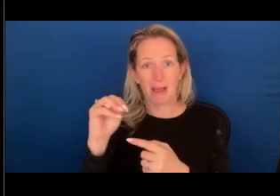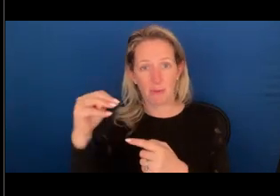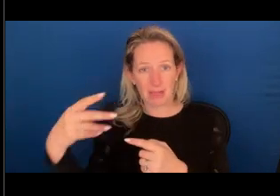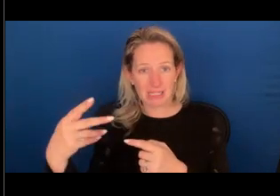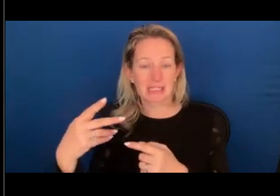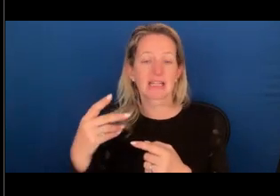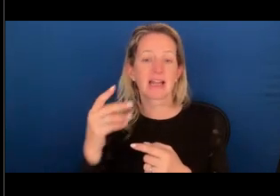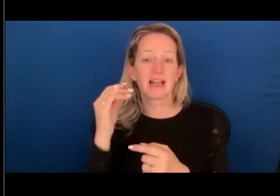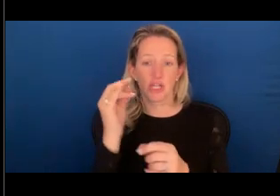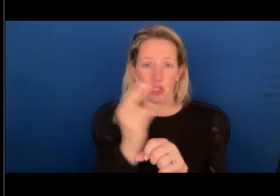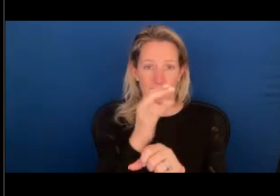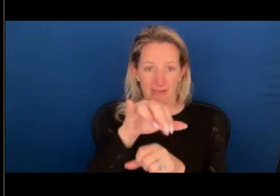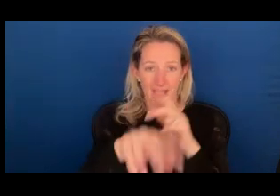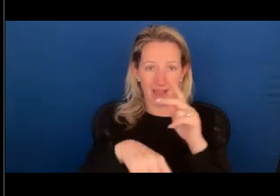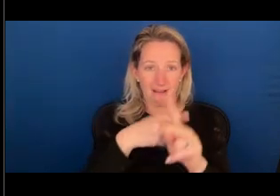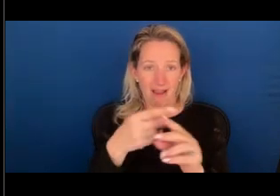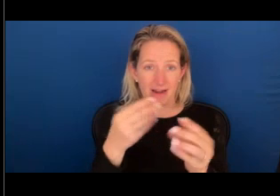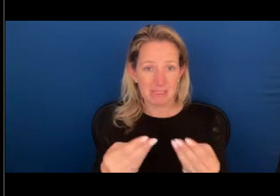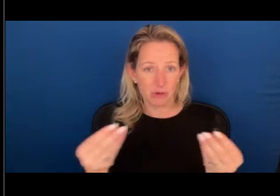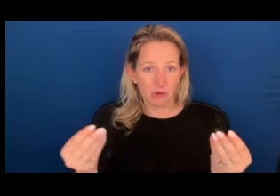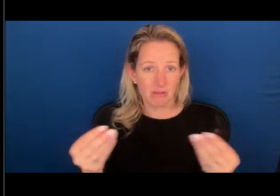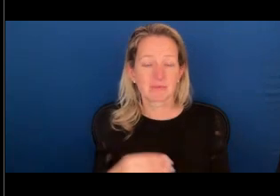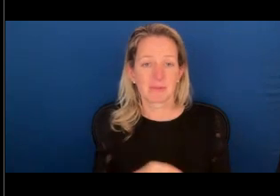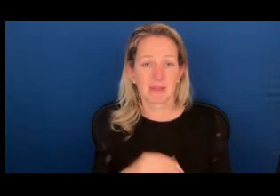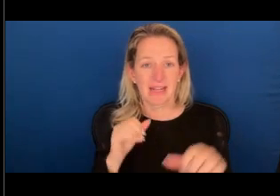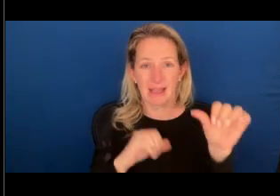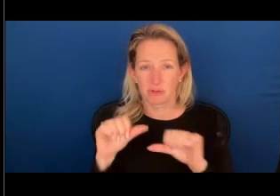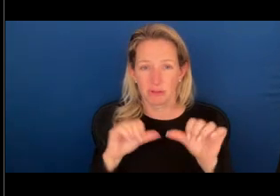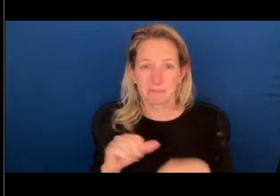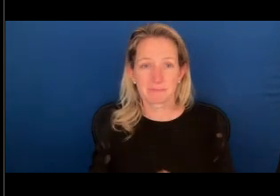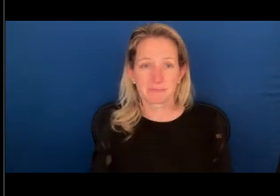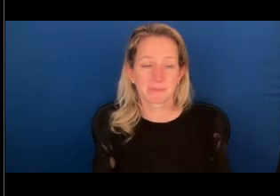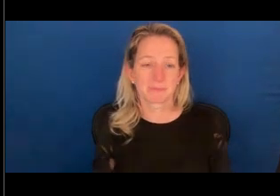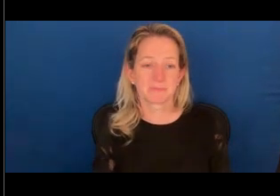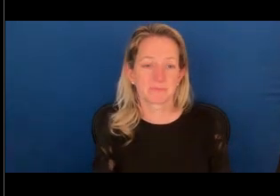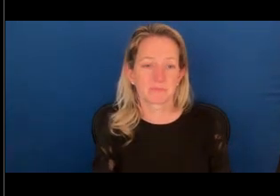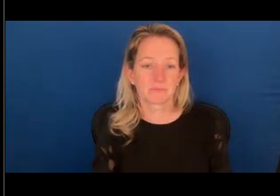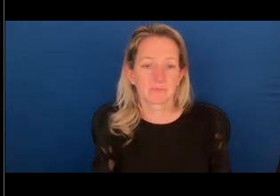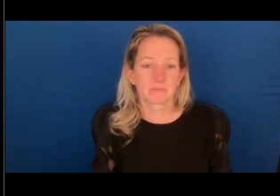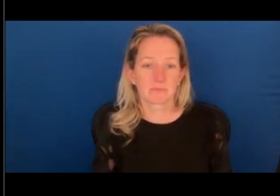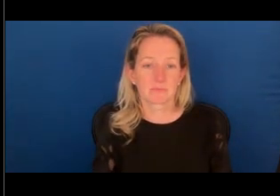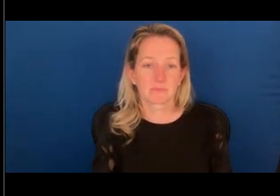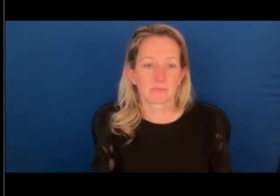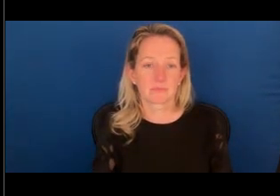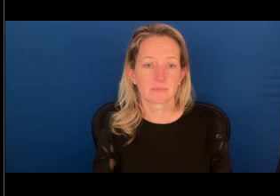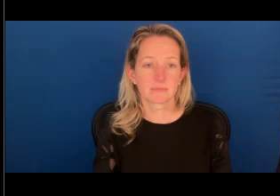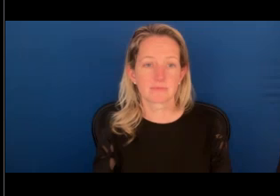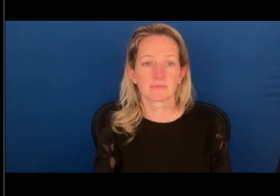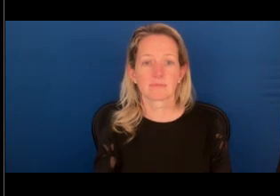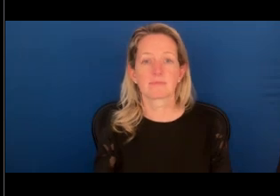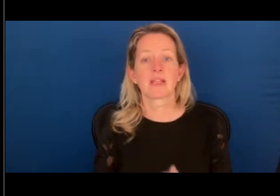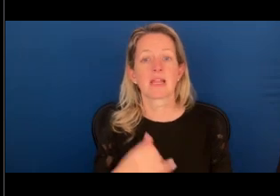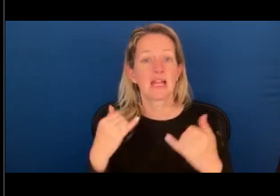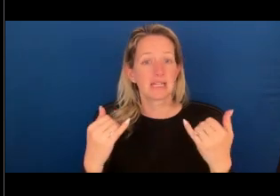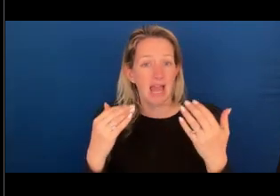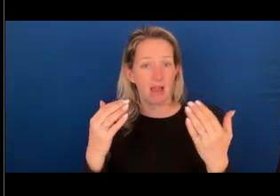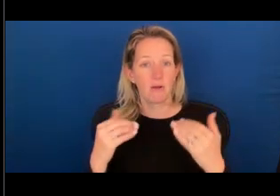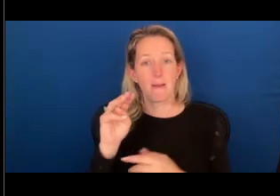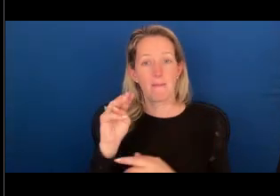this type of materials and chemistry. Next slide, please. And then here is the idea about the microfiber. It's